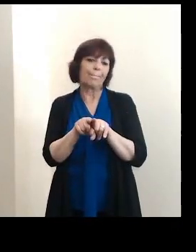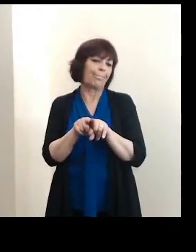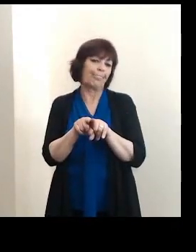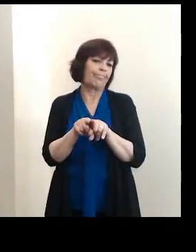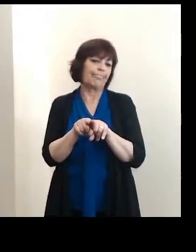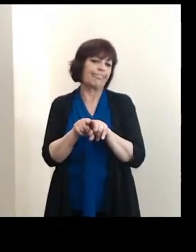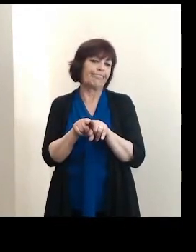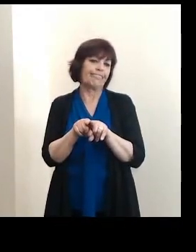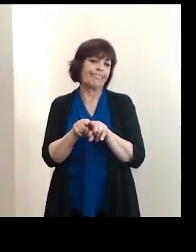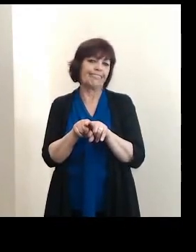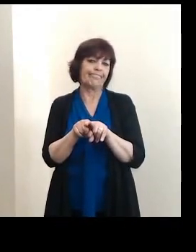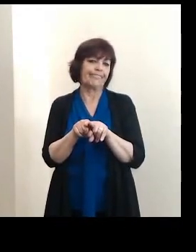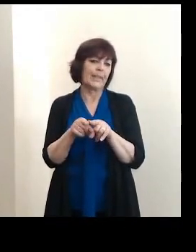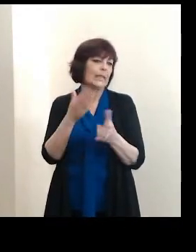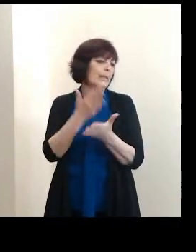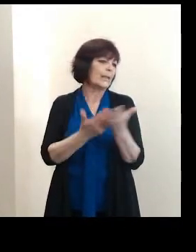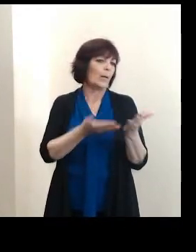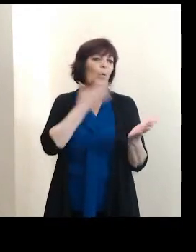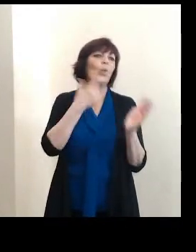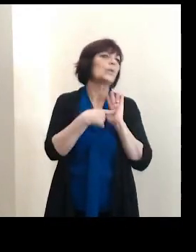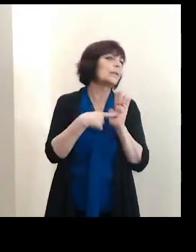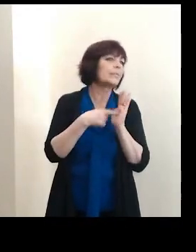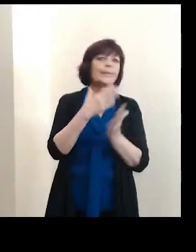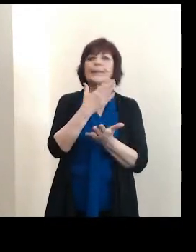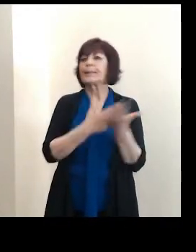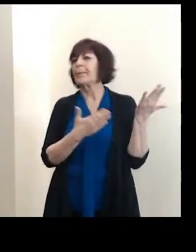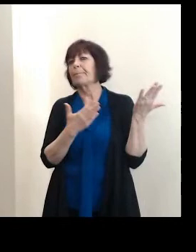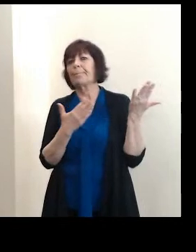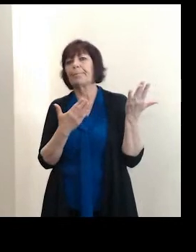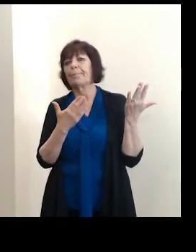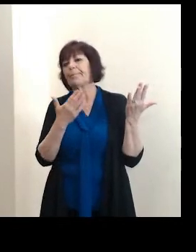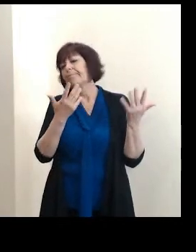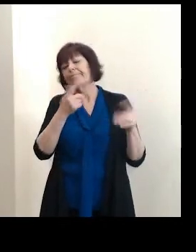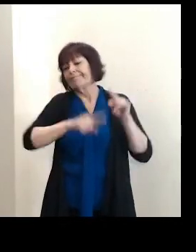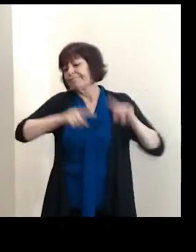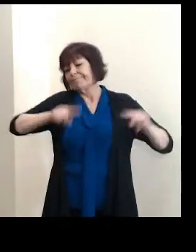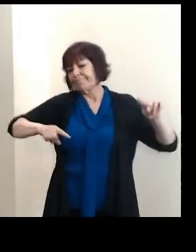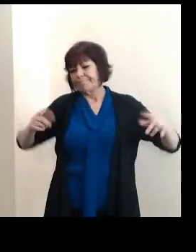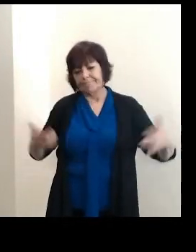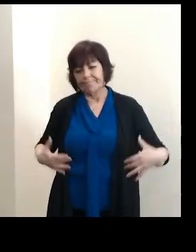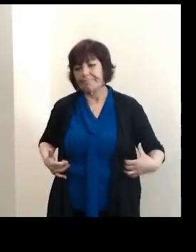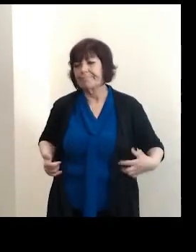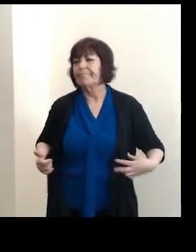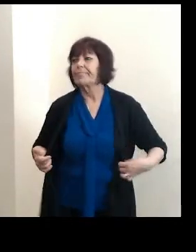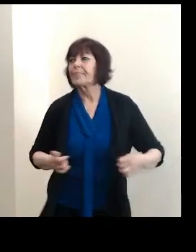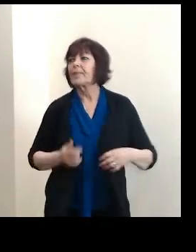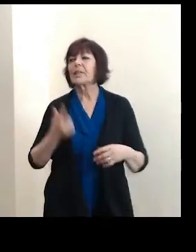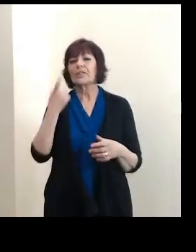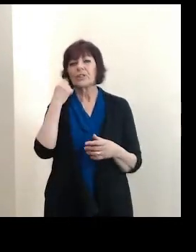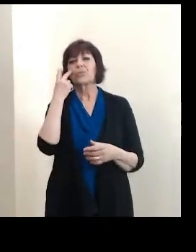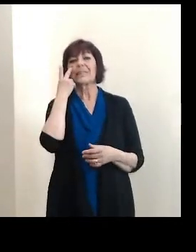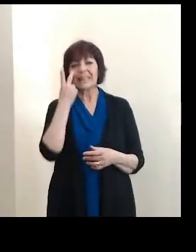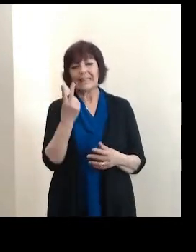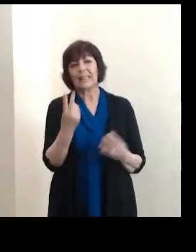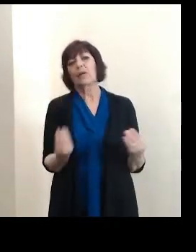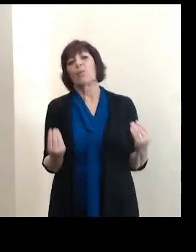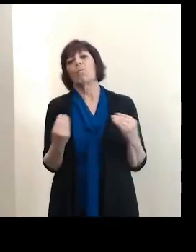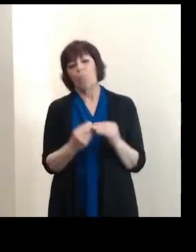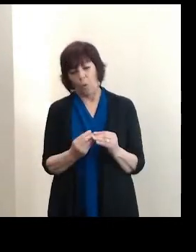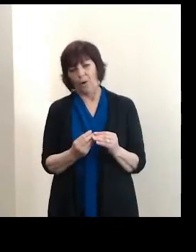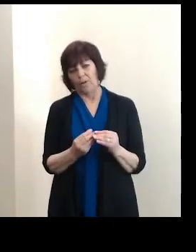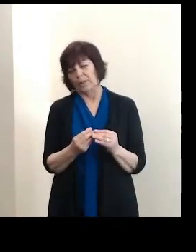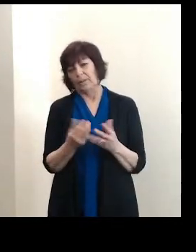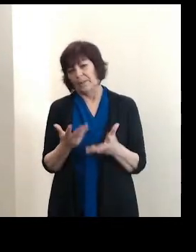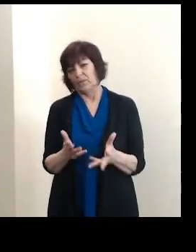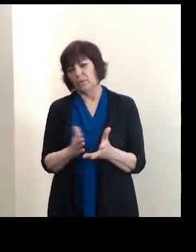spectrum of illness as before the variant strains entered our community. It's just we're seeing more